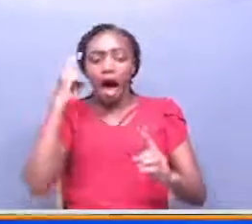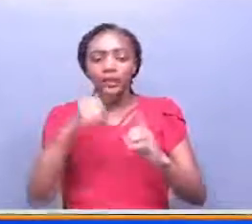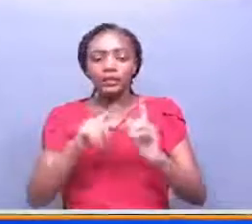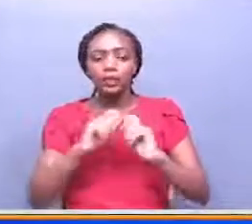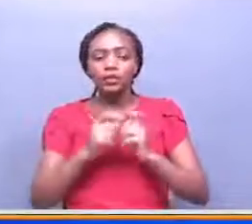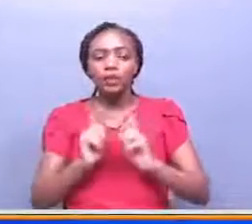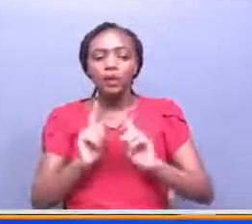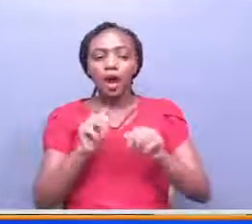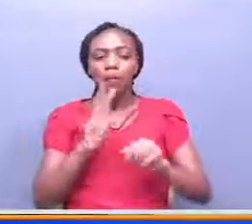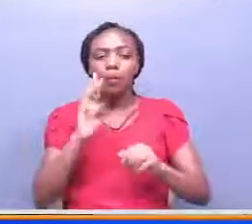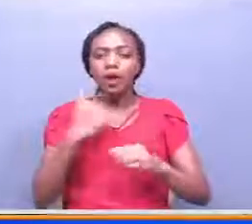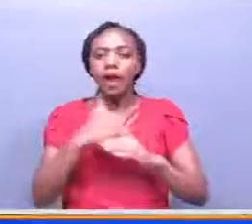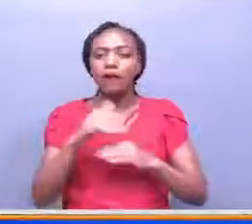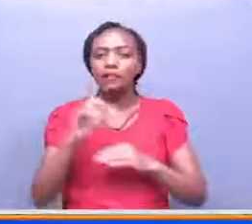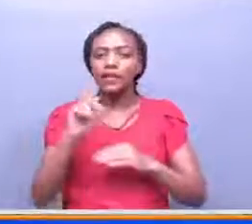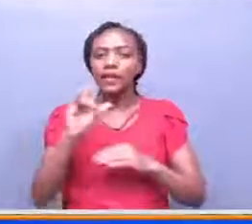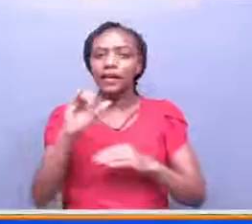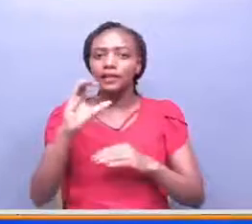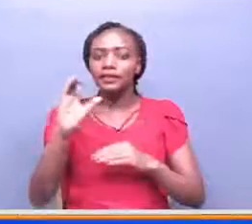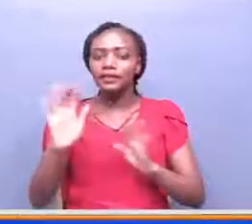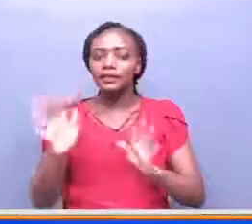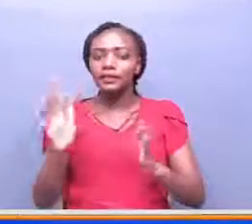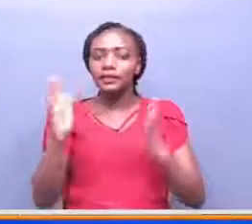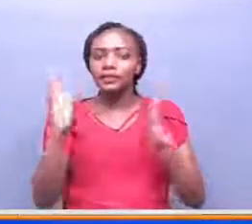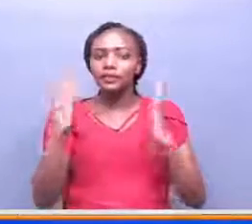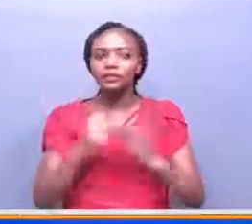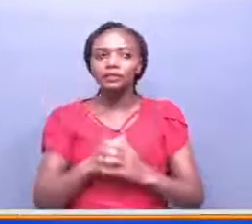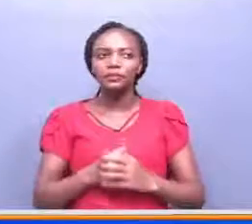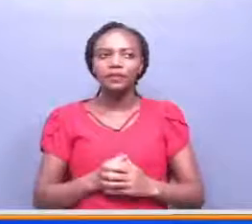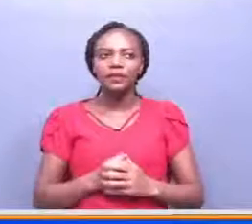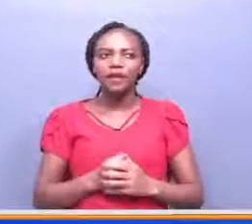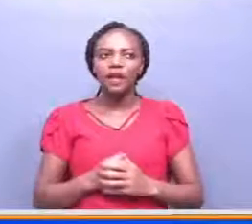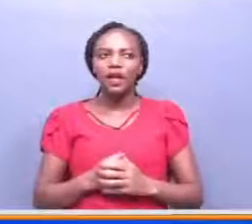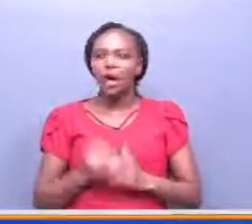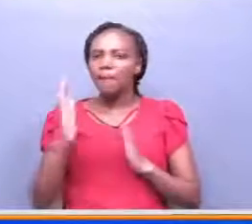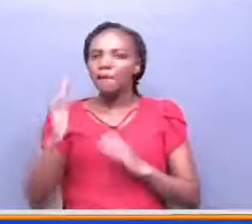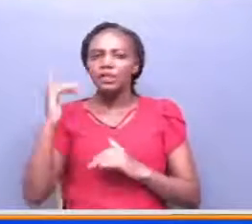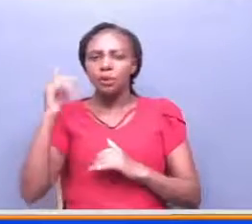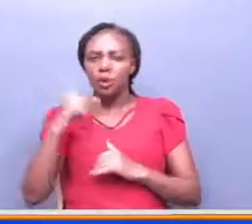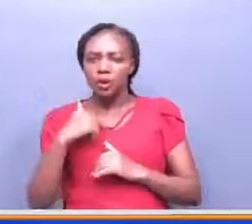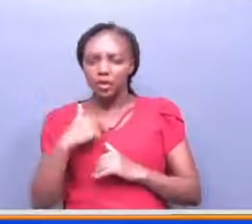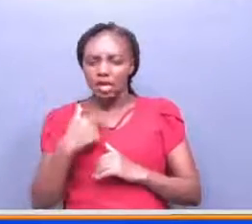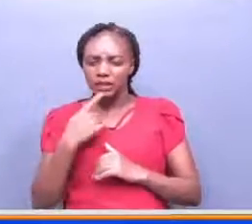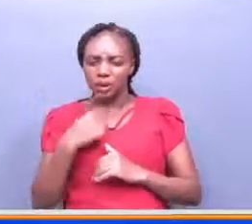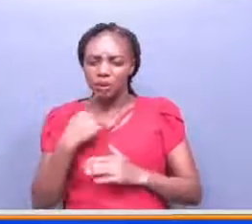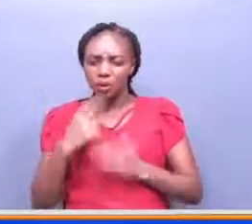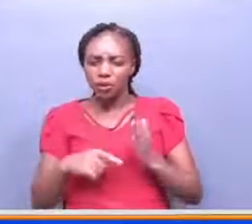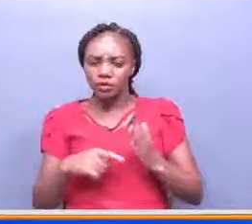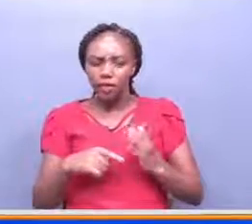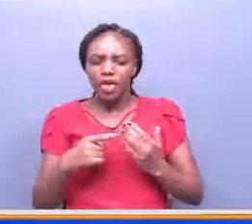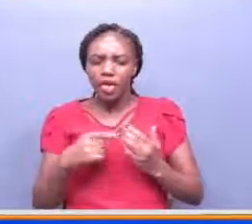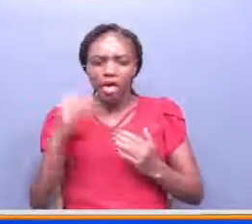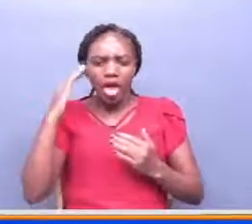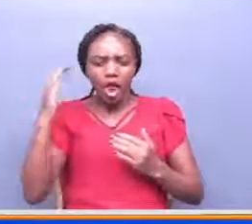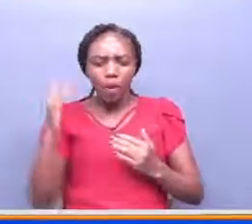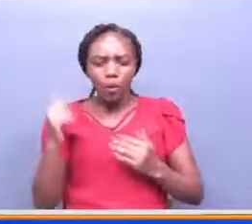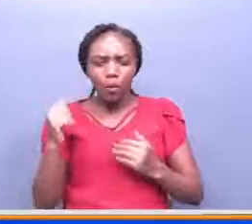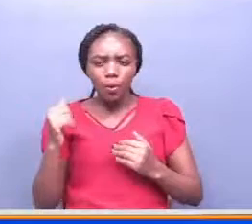the KICC celebrations. Now somebody calls me and tells me, hey, yo, habari bwana, like very